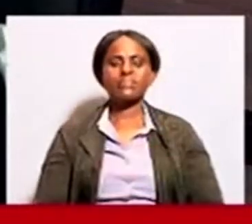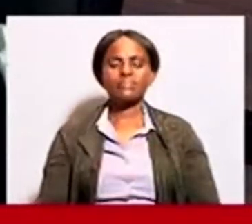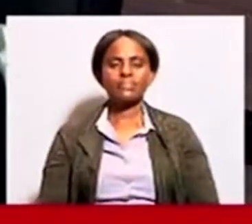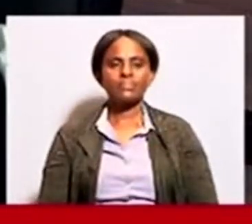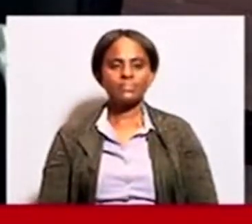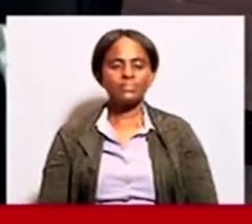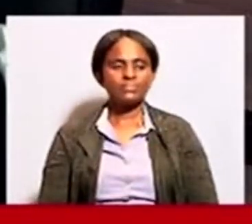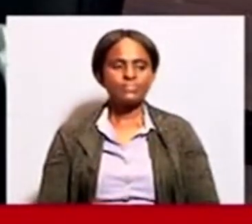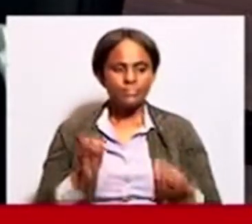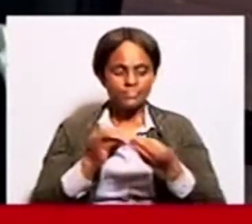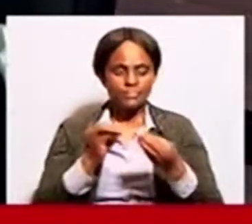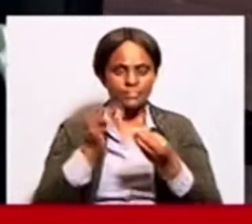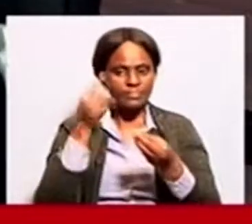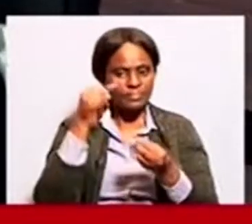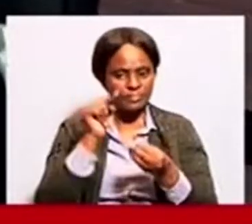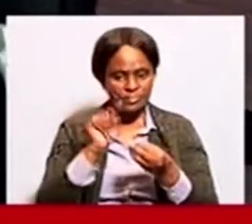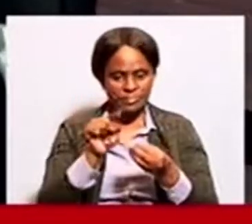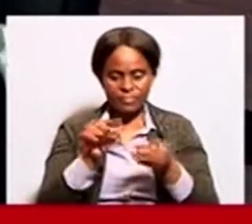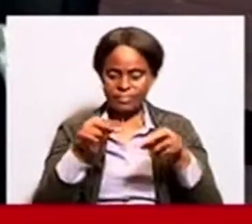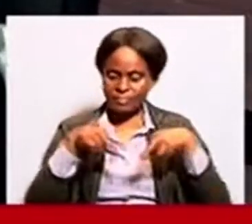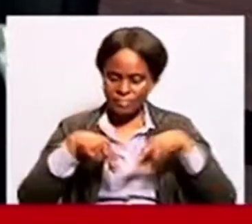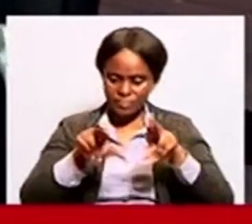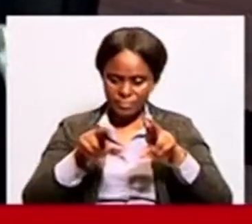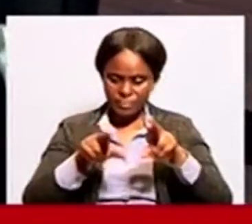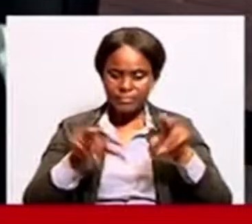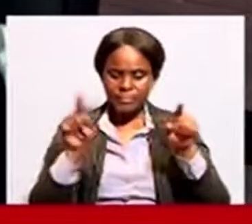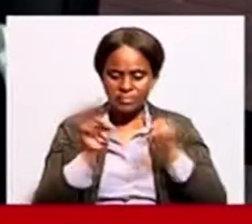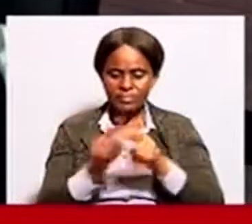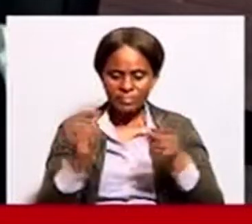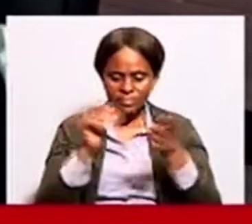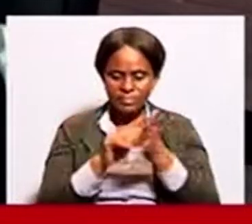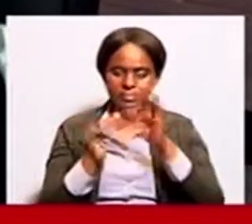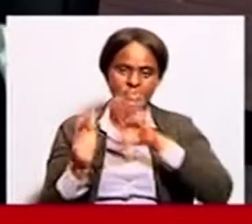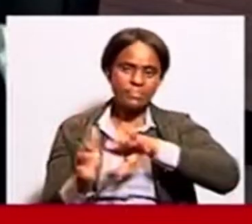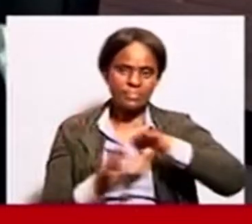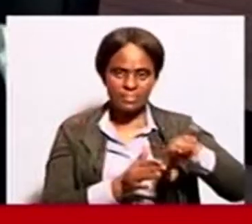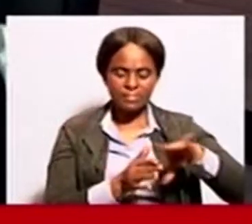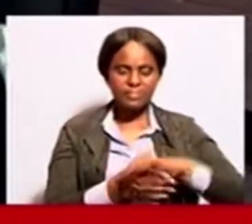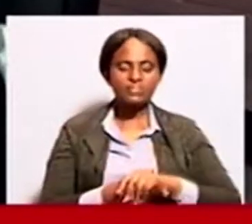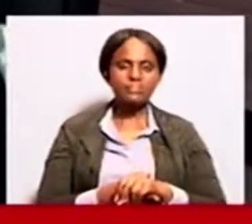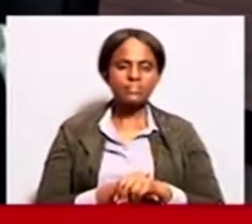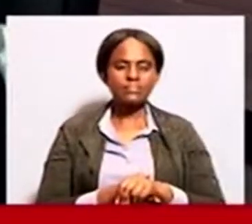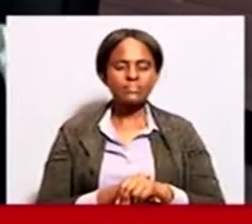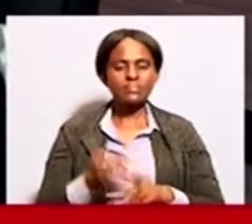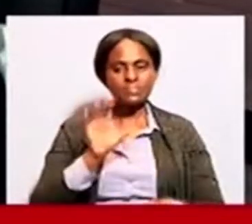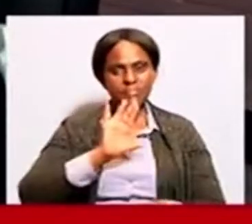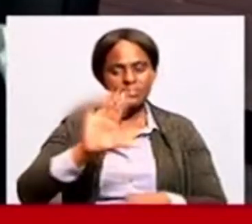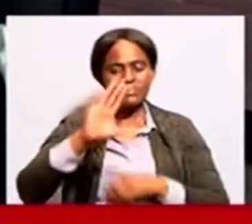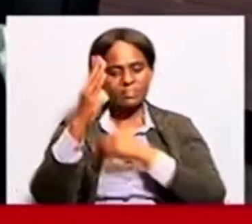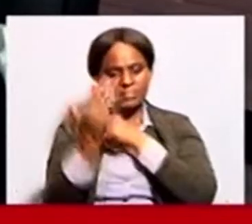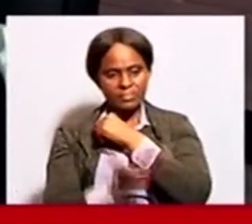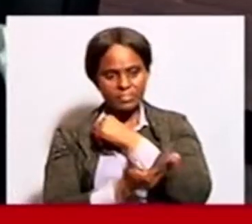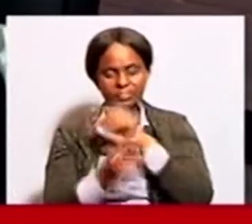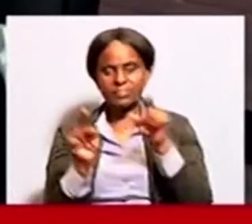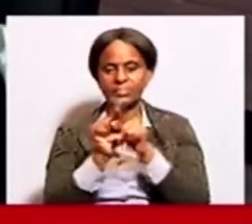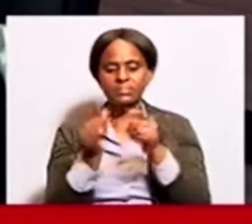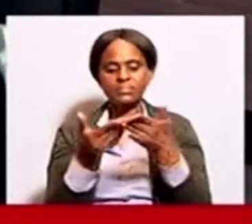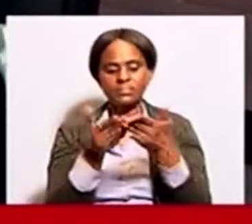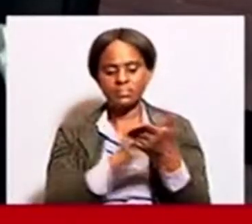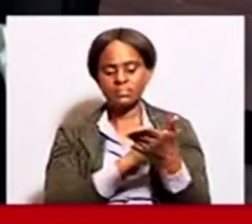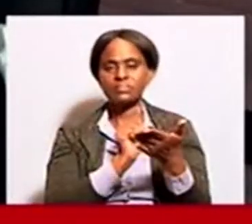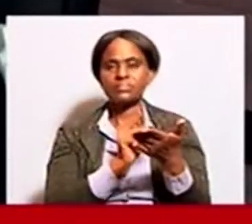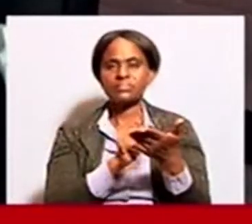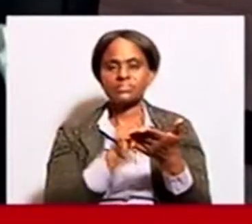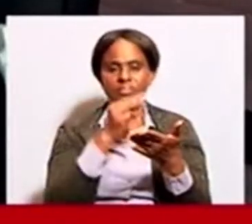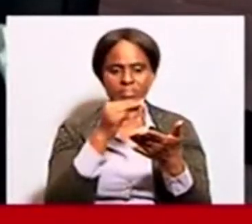particularly for this road. And then in your preamble on the same page,